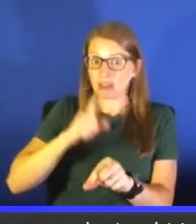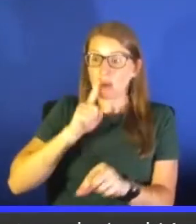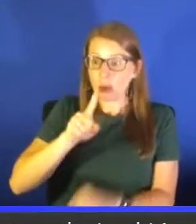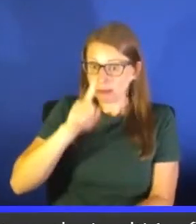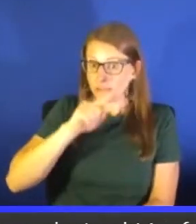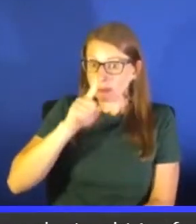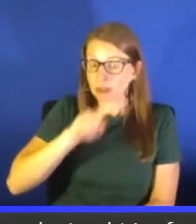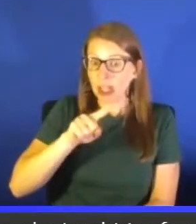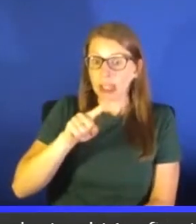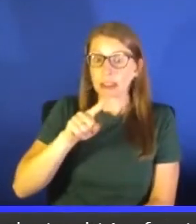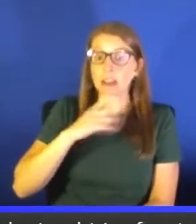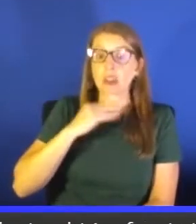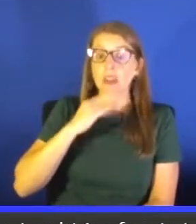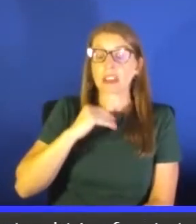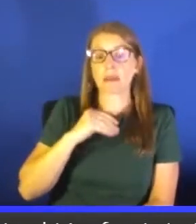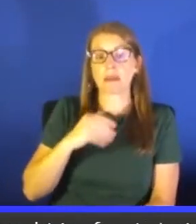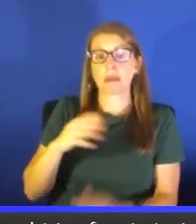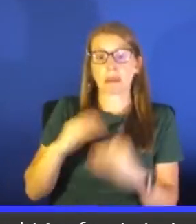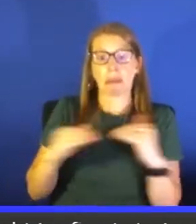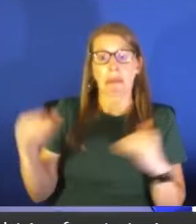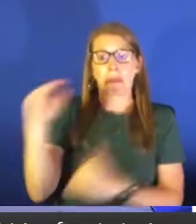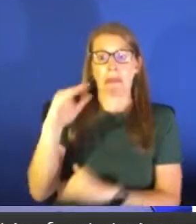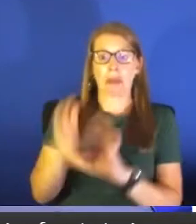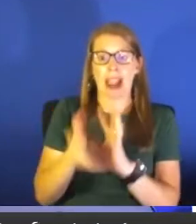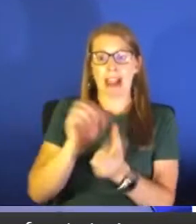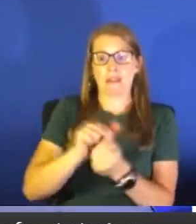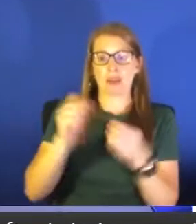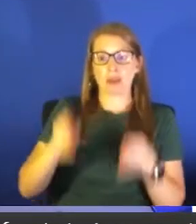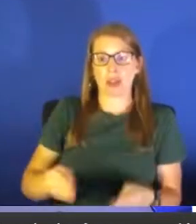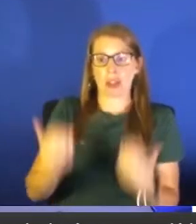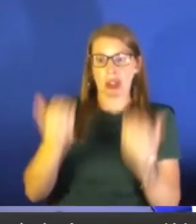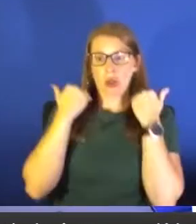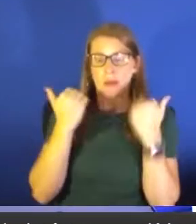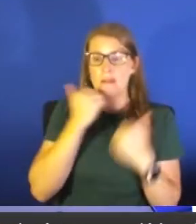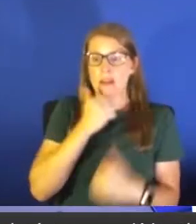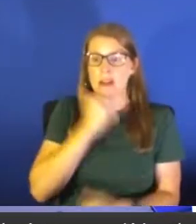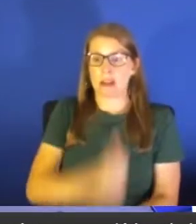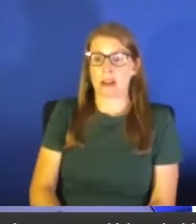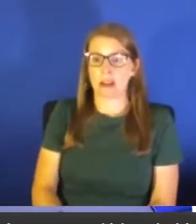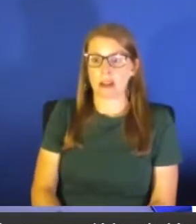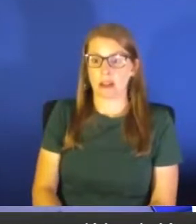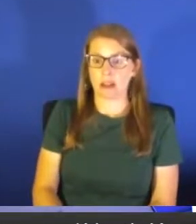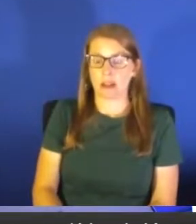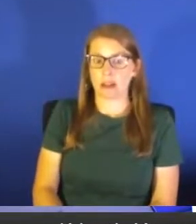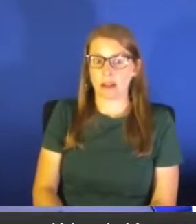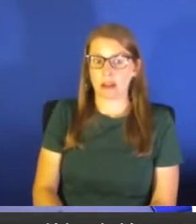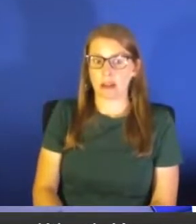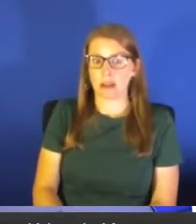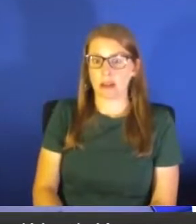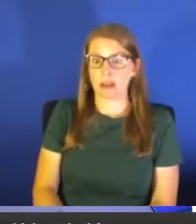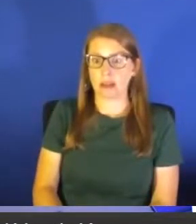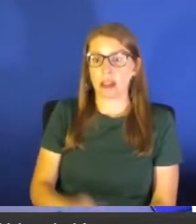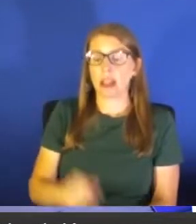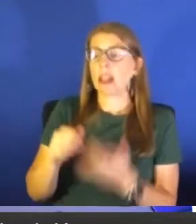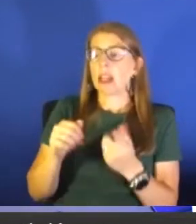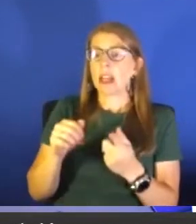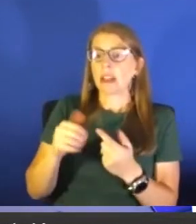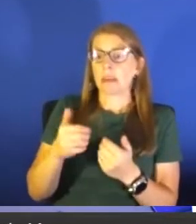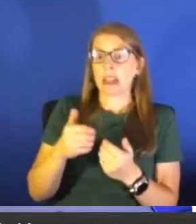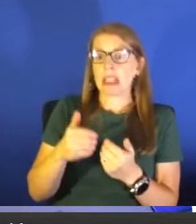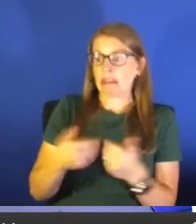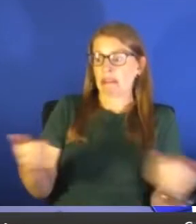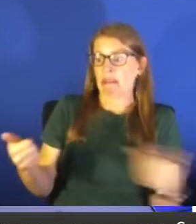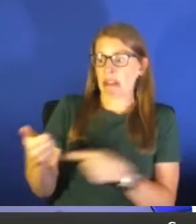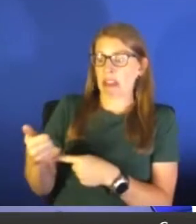beyond what the average person would consume in a day. And I bet you can't just count what you're putting in your own sugar or iced Yes. tea, right? Right, exactly. I mean, in your iced tea or